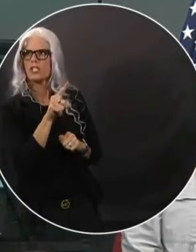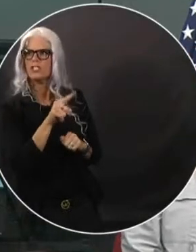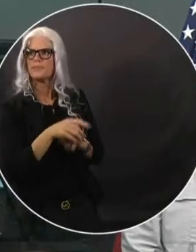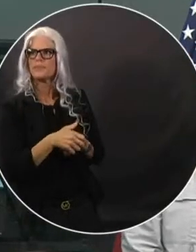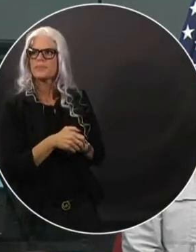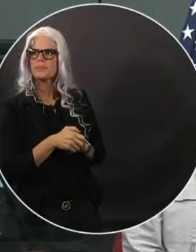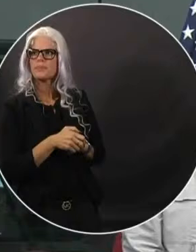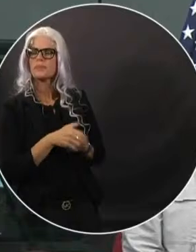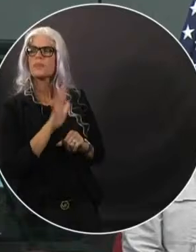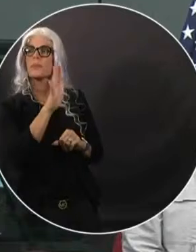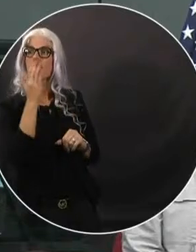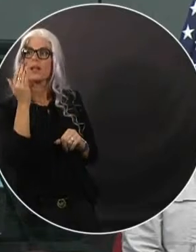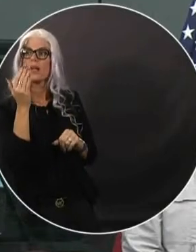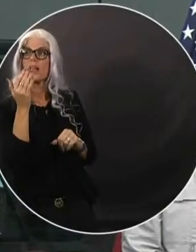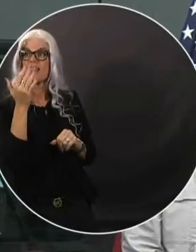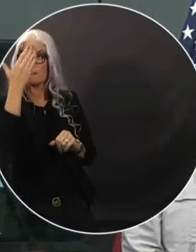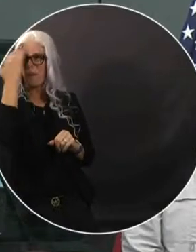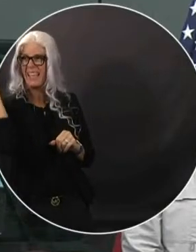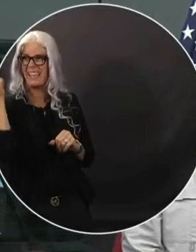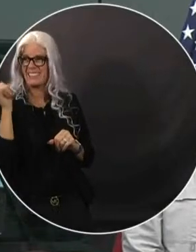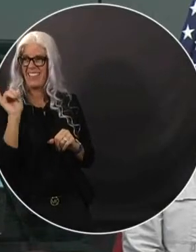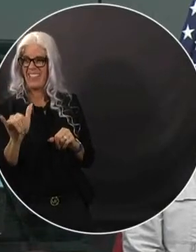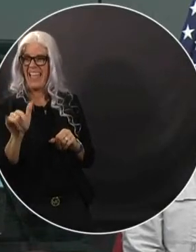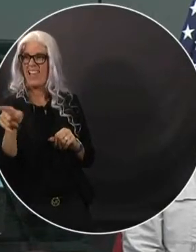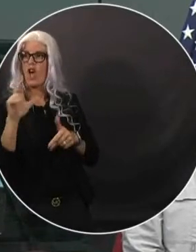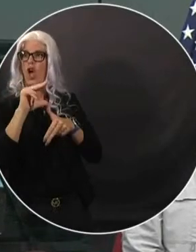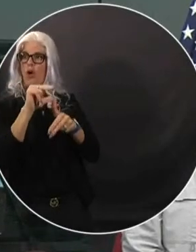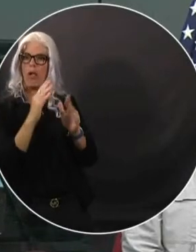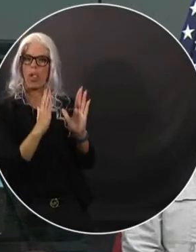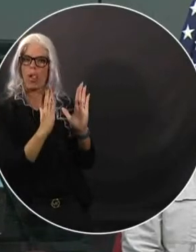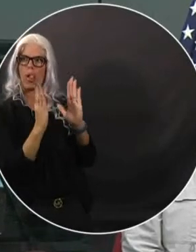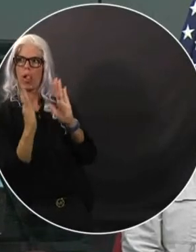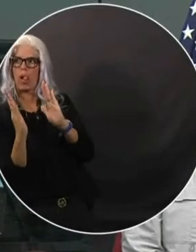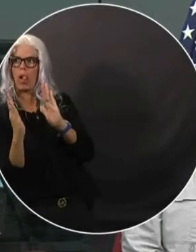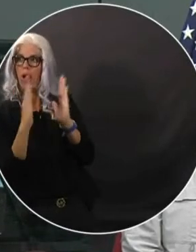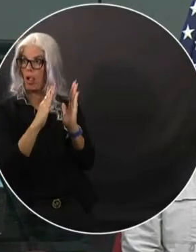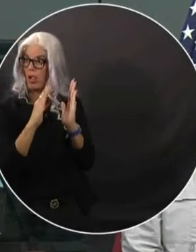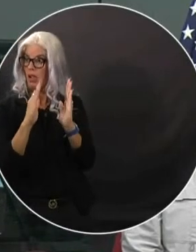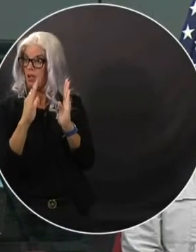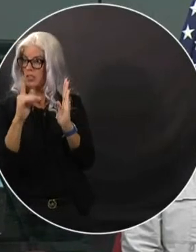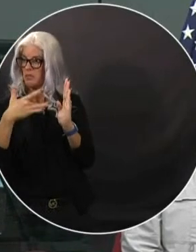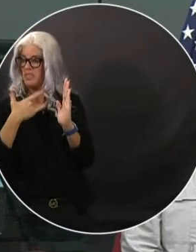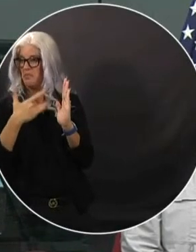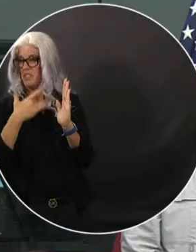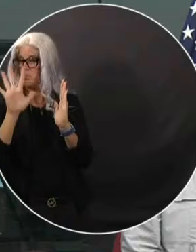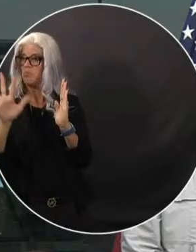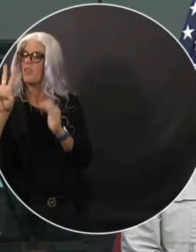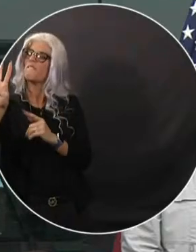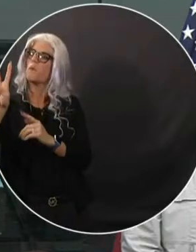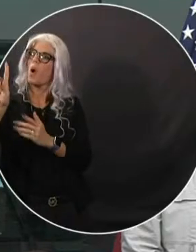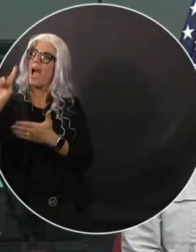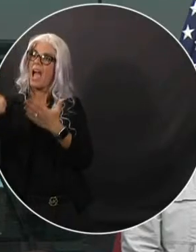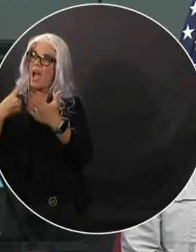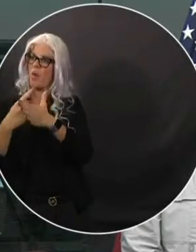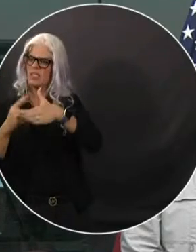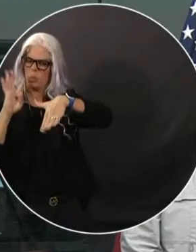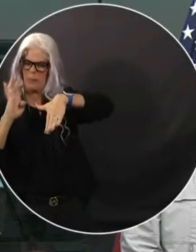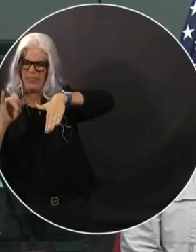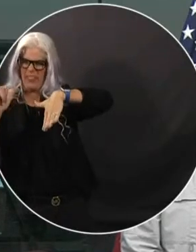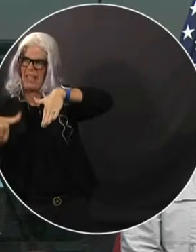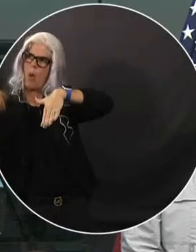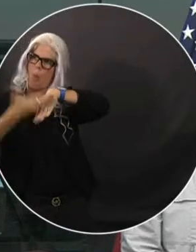because the track seems like it'll be spinning out for several 48 hours, like off the coast of Florida, are onto